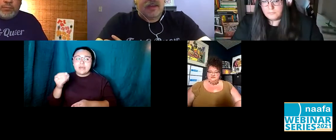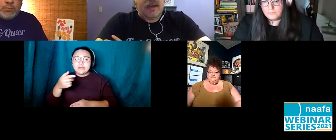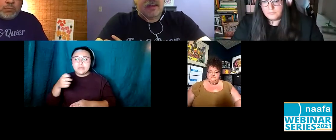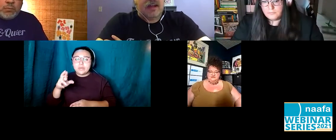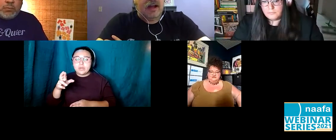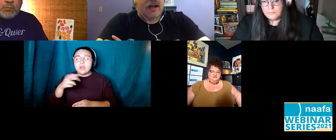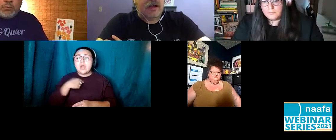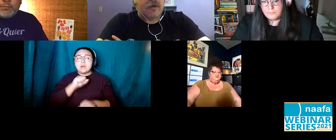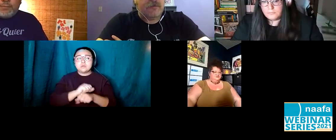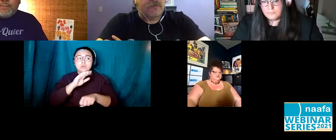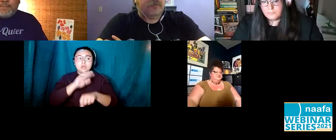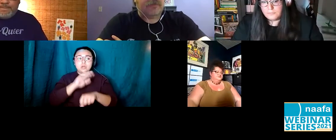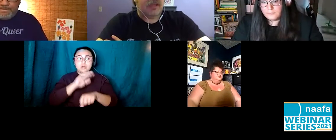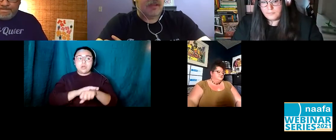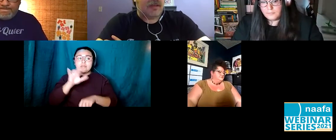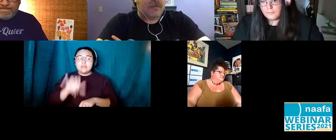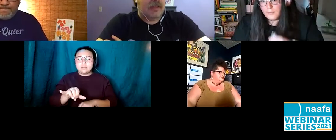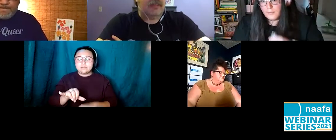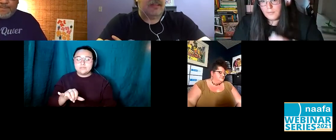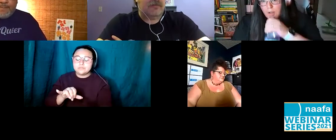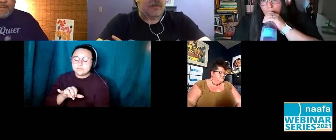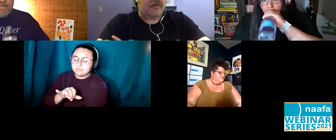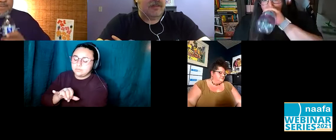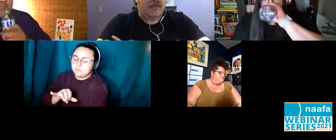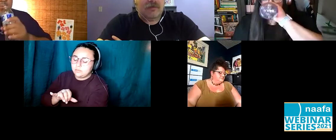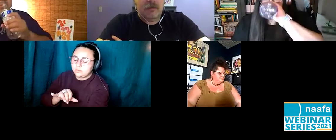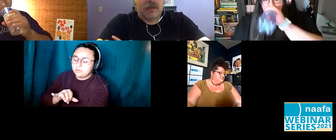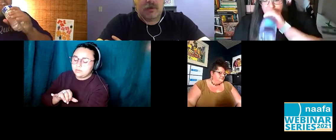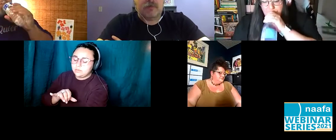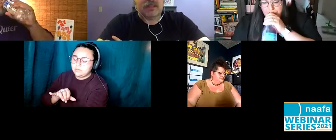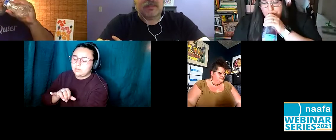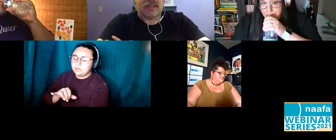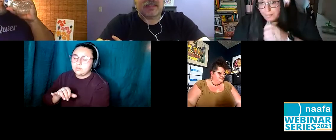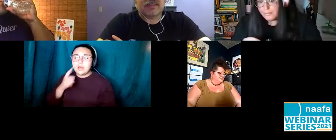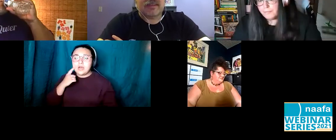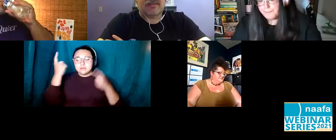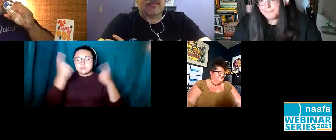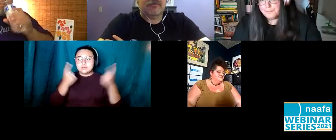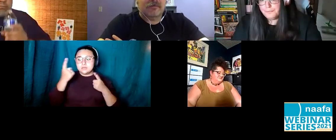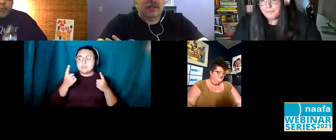on that, I kept thinking like, well, you know, I don't want to be the only voice of this,